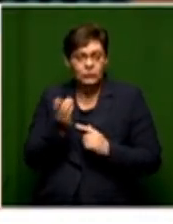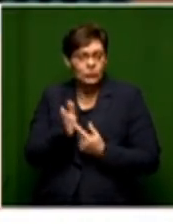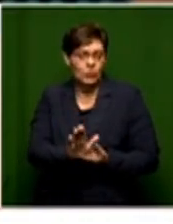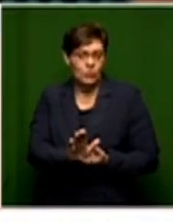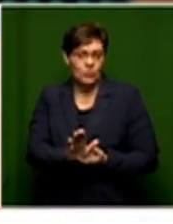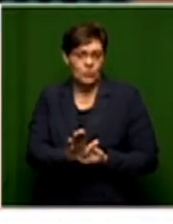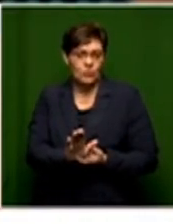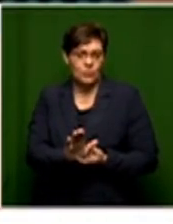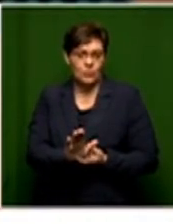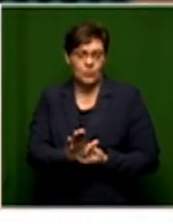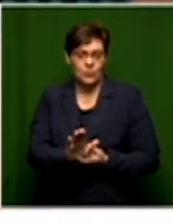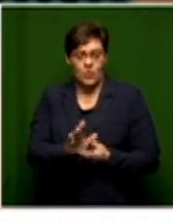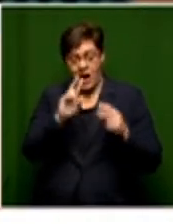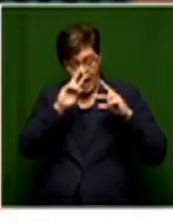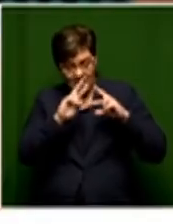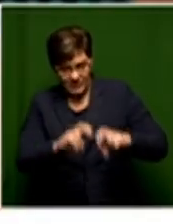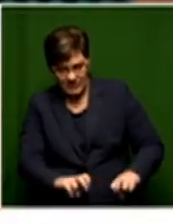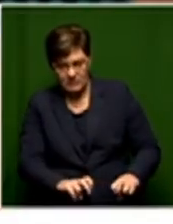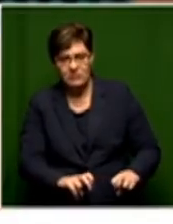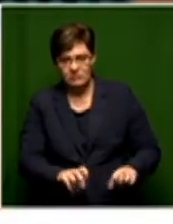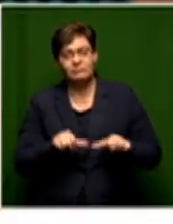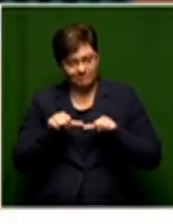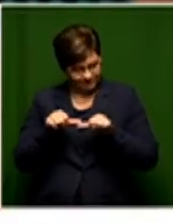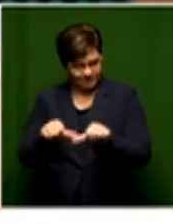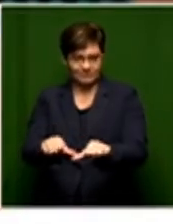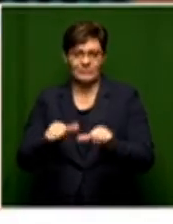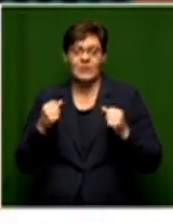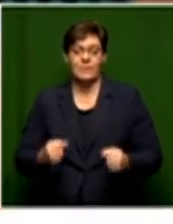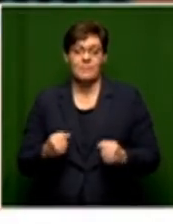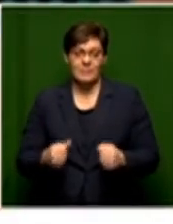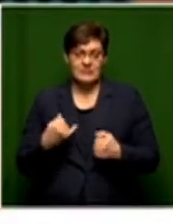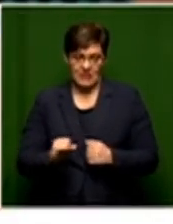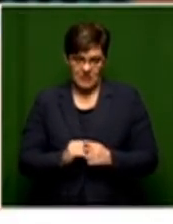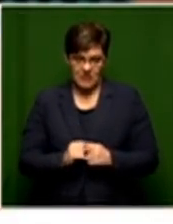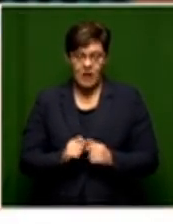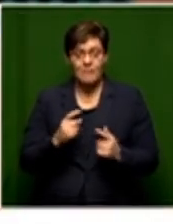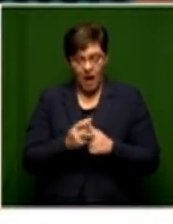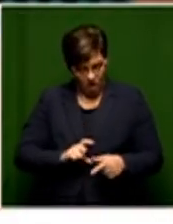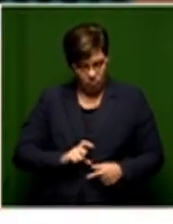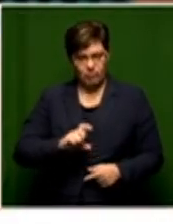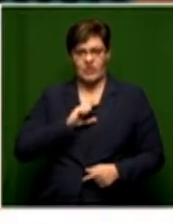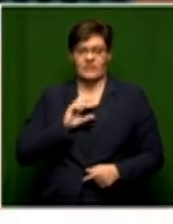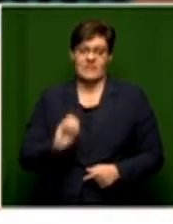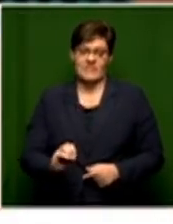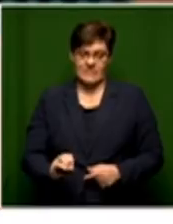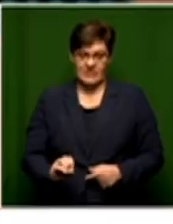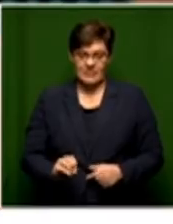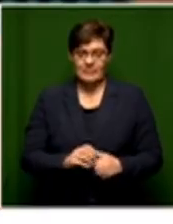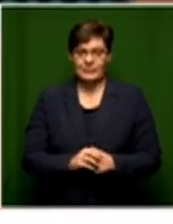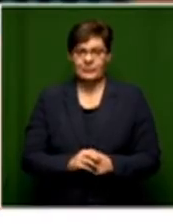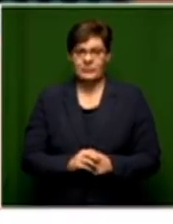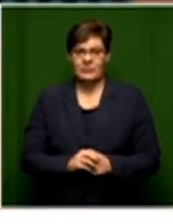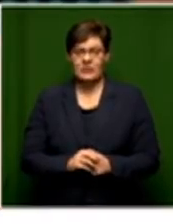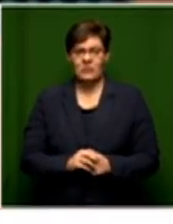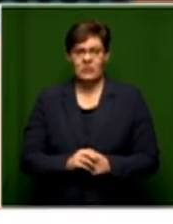of, you know, the investigation itself does continue in a manner in which inspires confidence, because South Africans, you know,